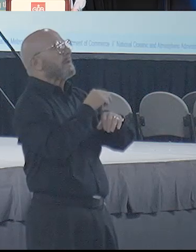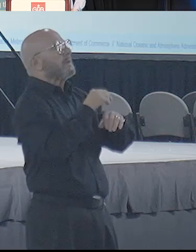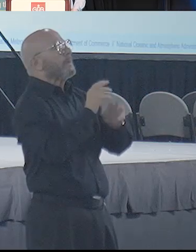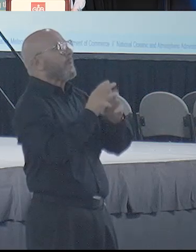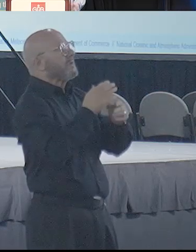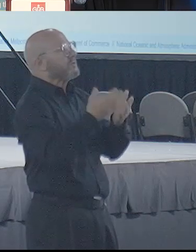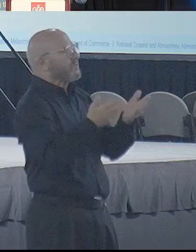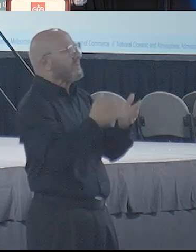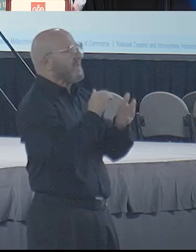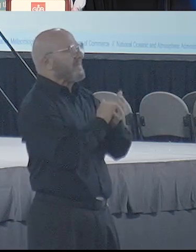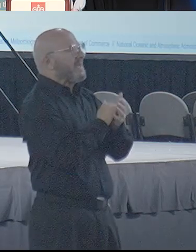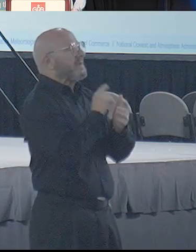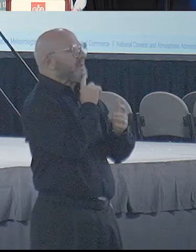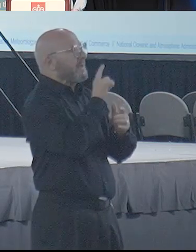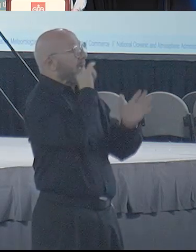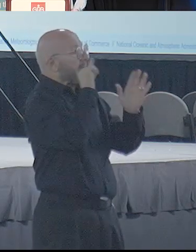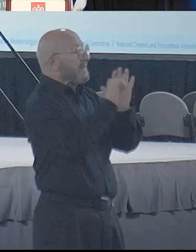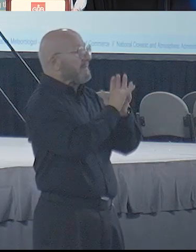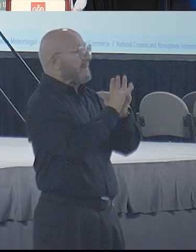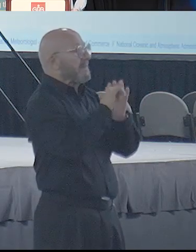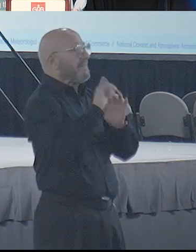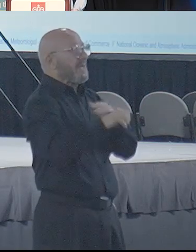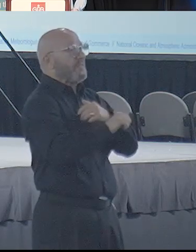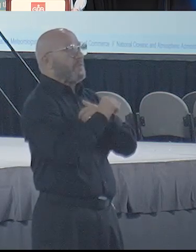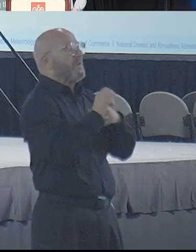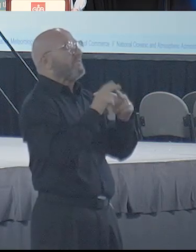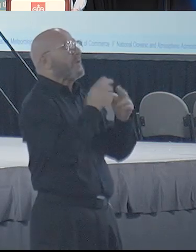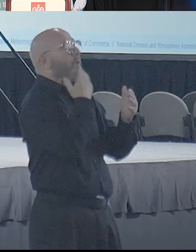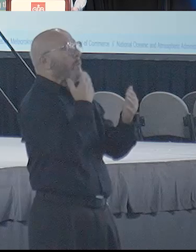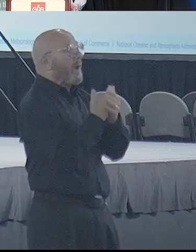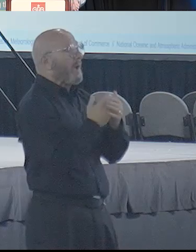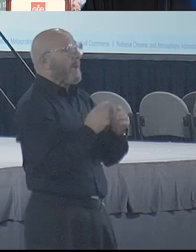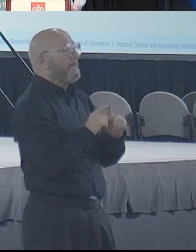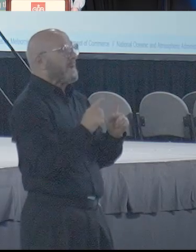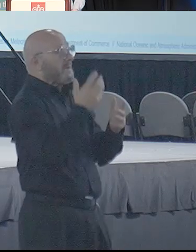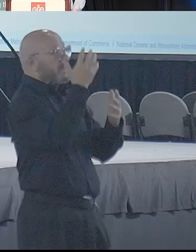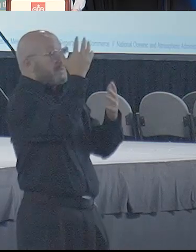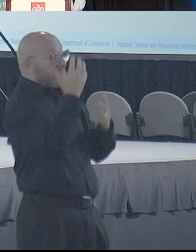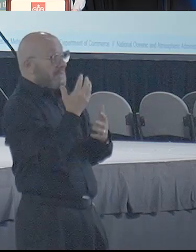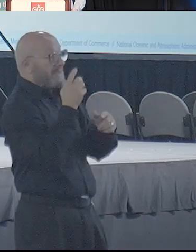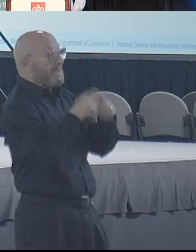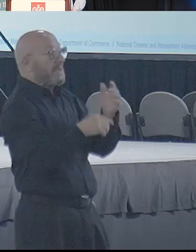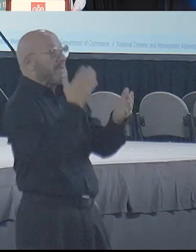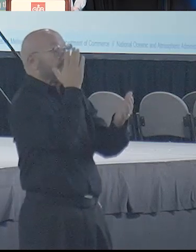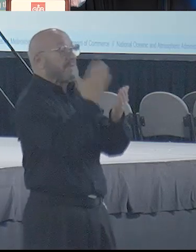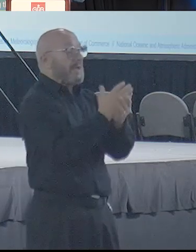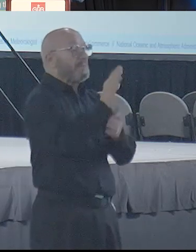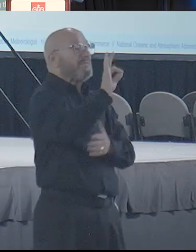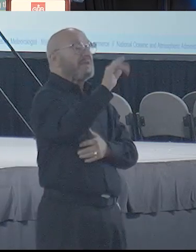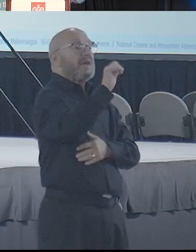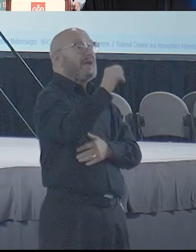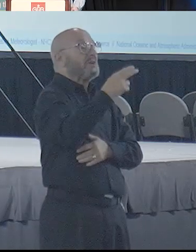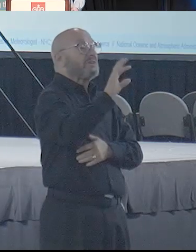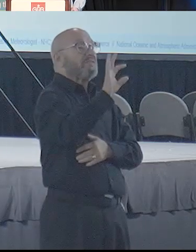this inland flooding threat. So they had actually identified this threat really, really well. But unfortunately, you can't actually stop the flash flooding. You can